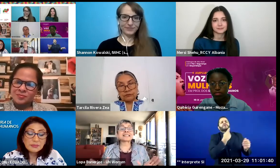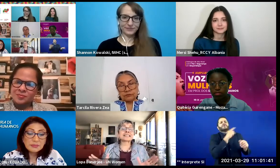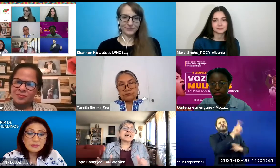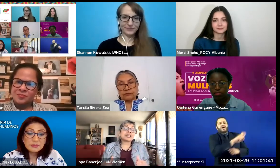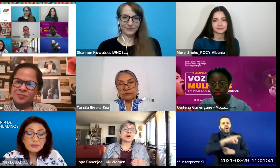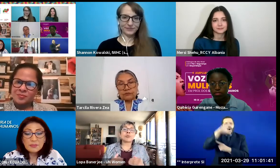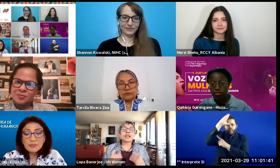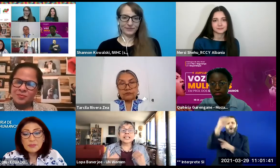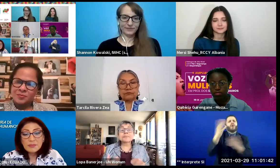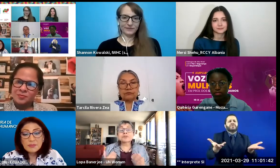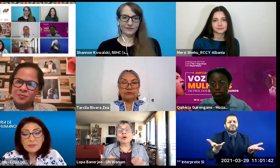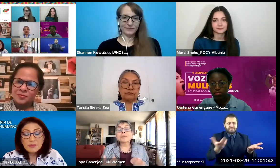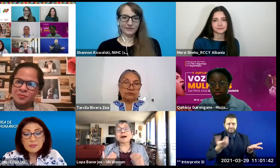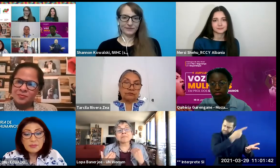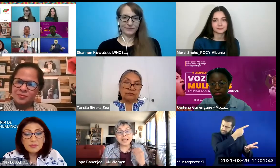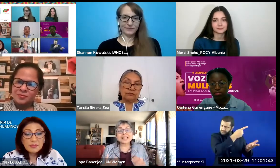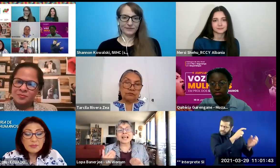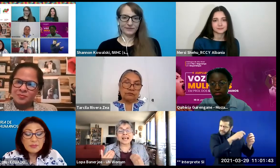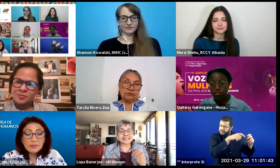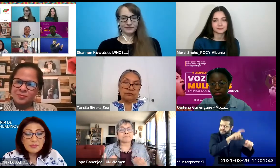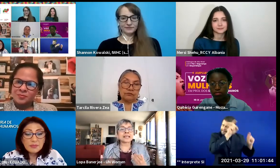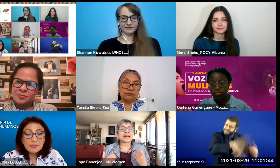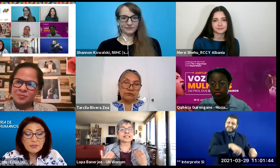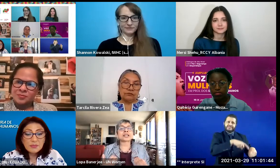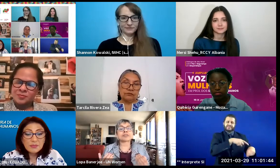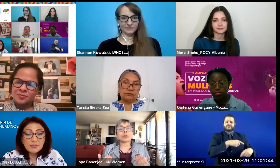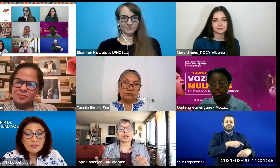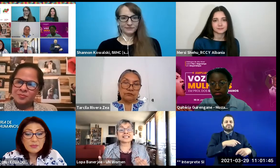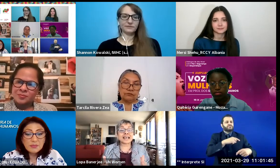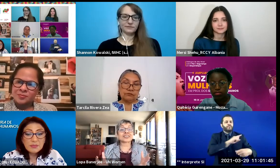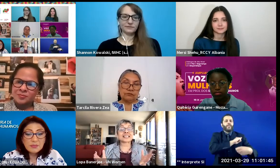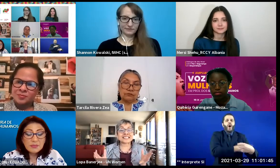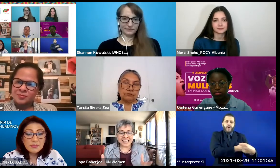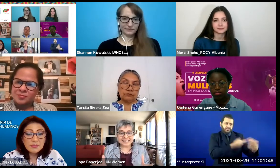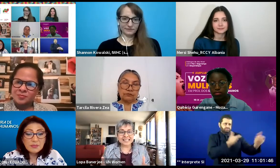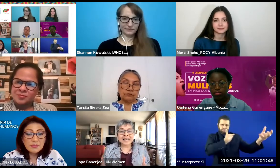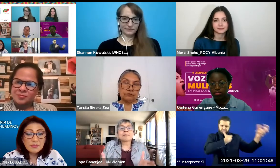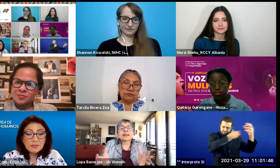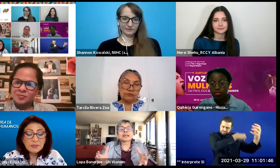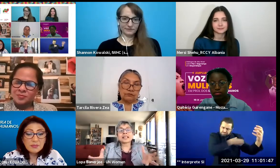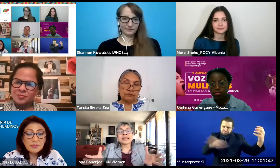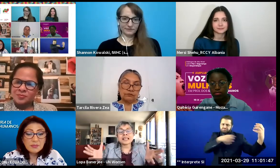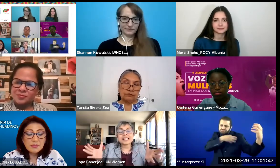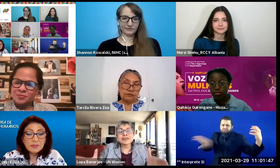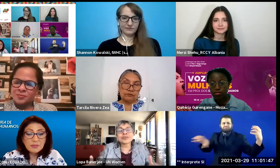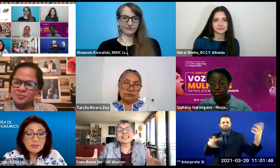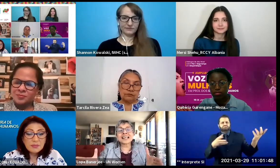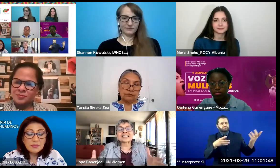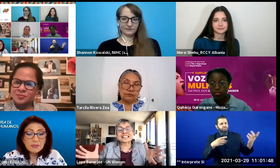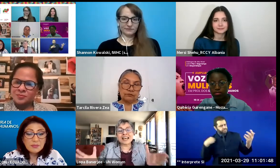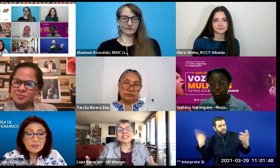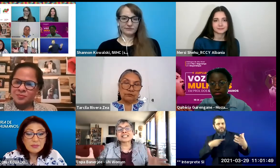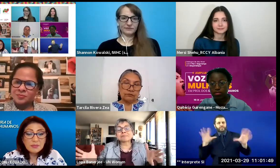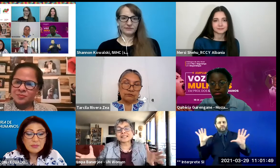allyship. This, you know, we keep talking about men as gender equality advocates, yes, but given